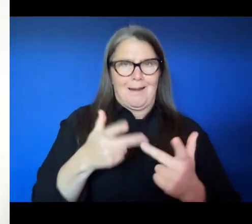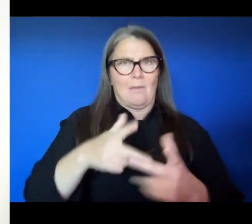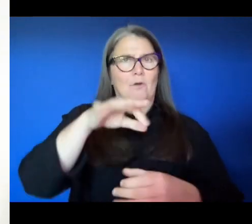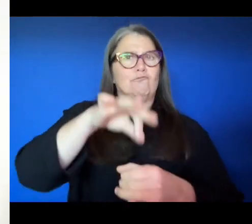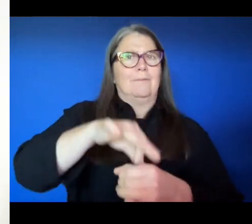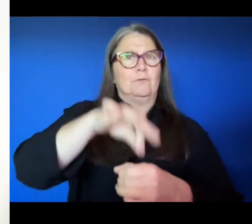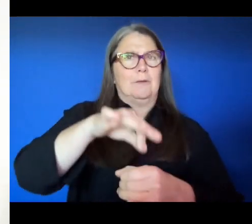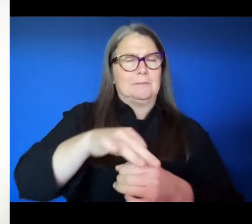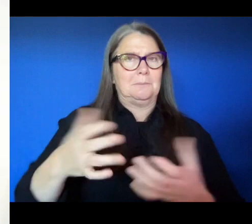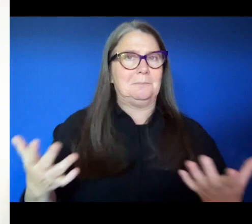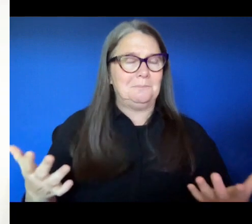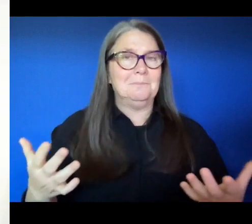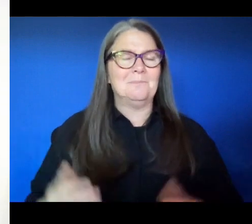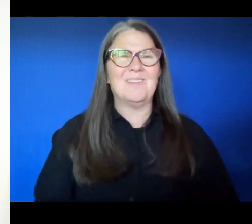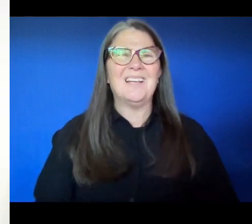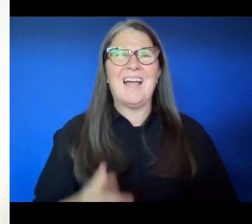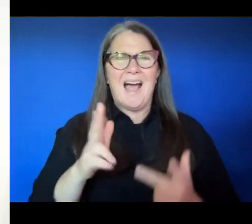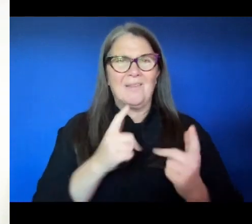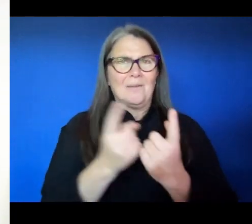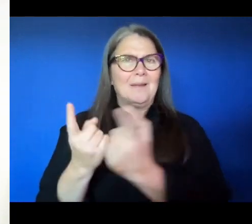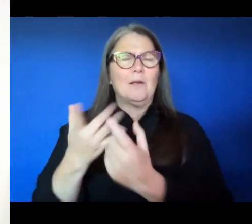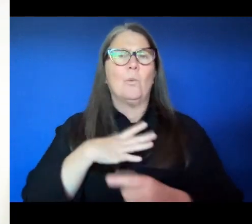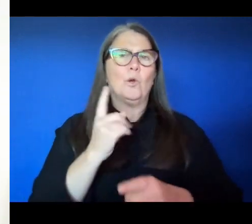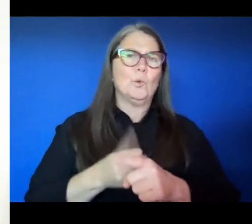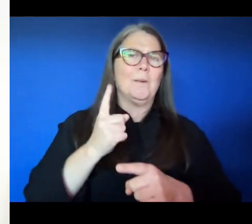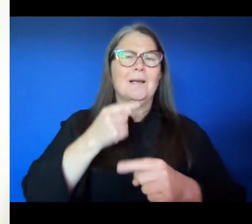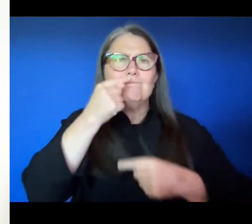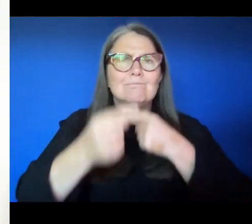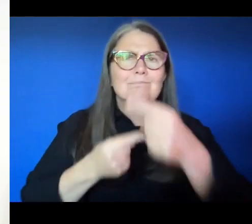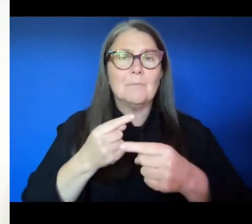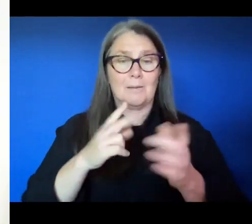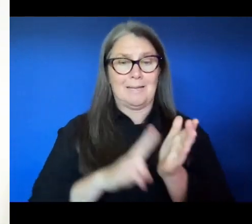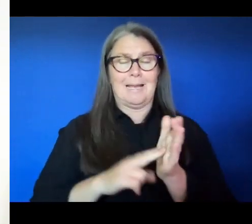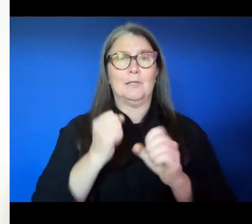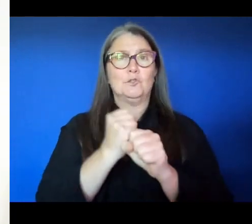to talk about was quickly with the NGA's, the National Gallery's